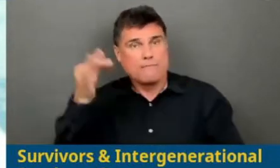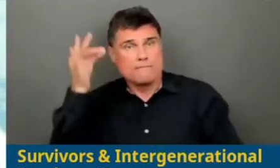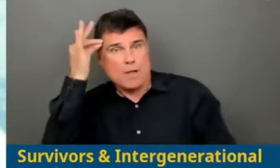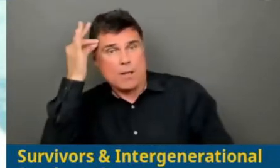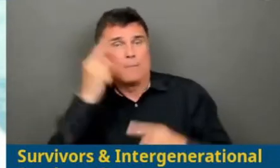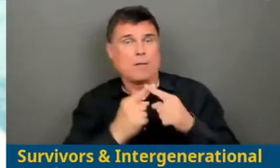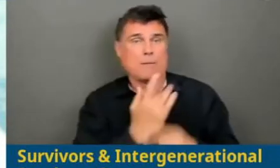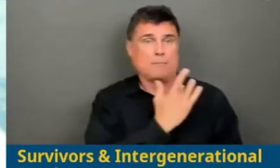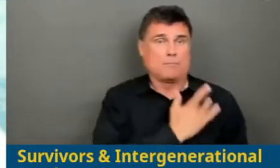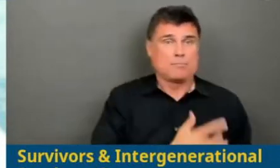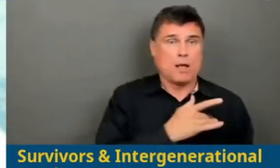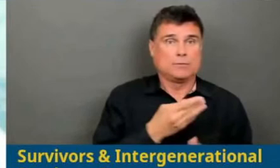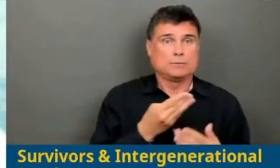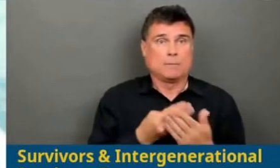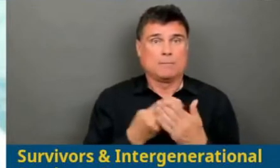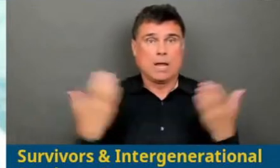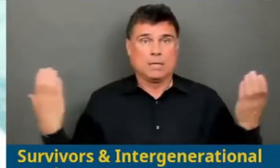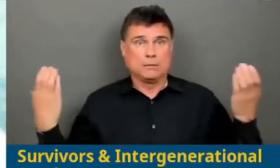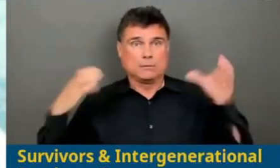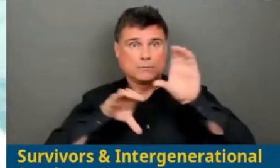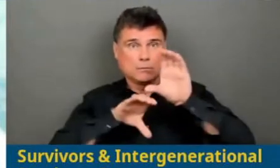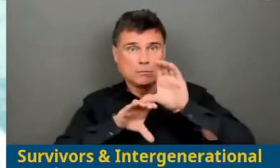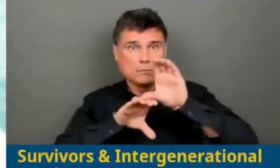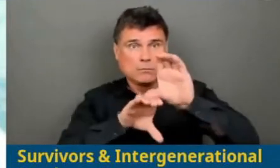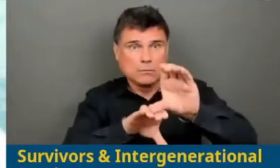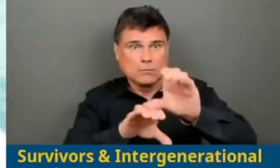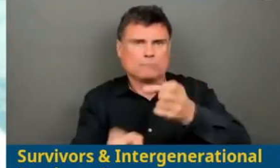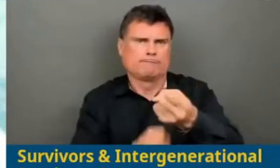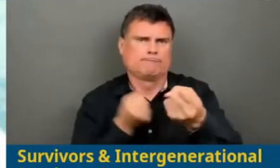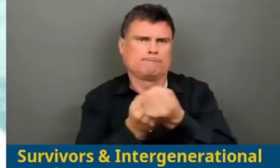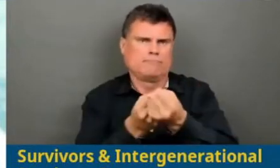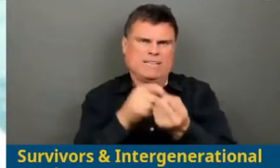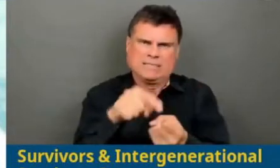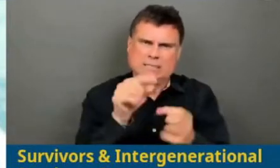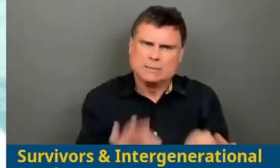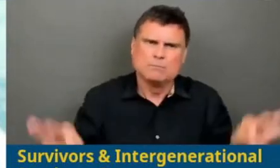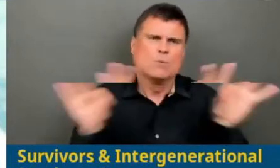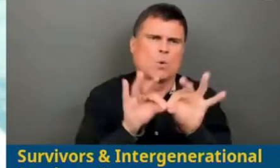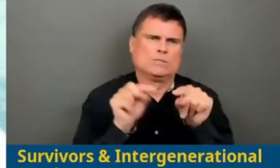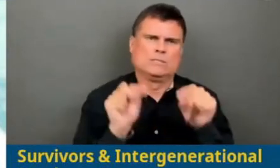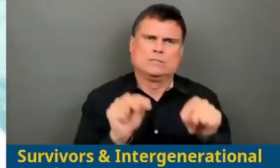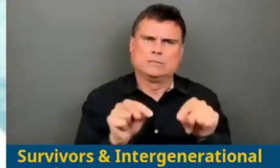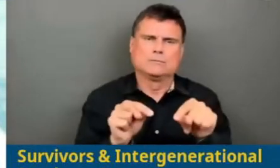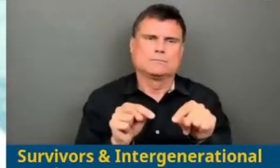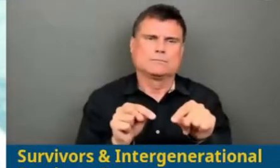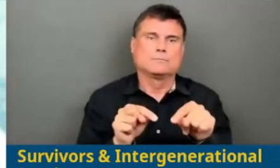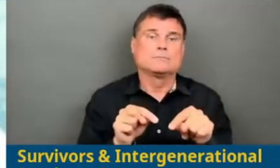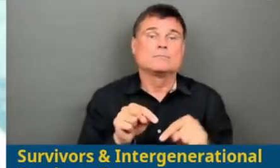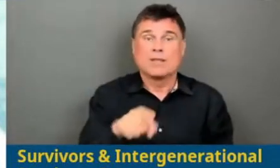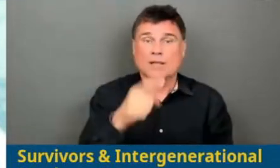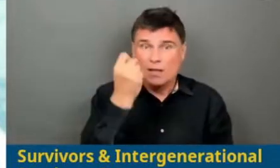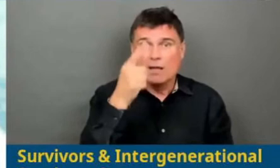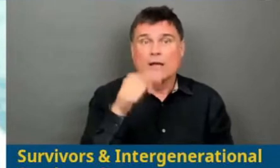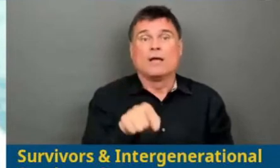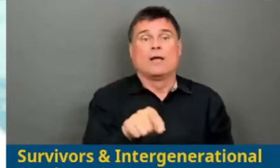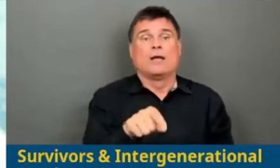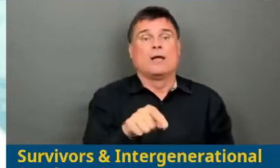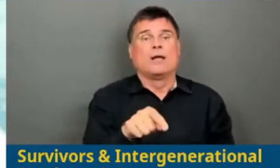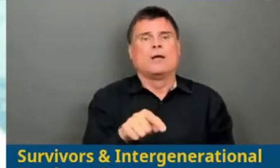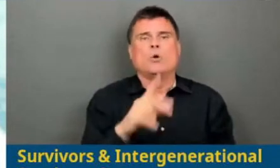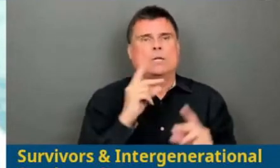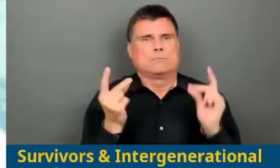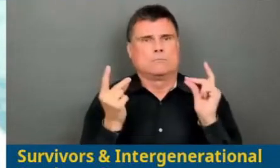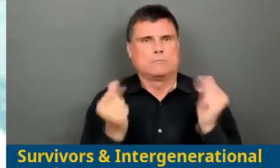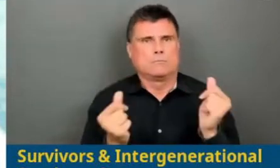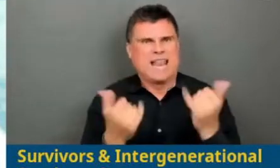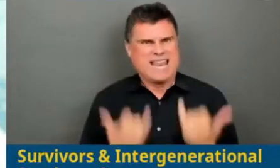required to do this important work. But the province is here to do immediate filling in the gaps response